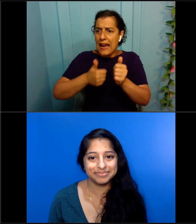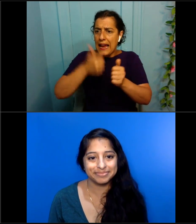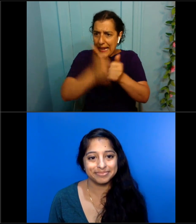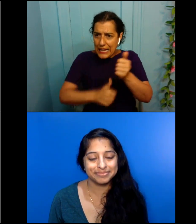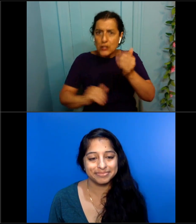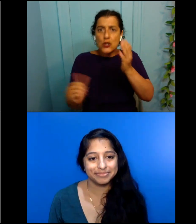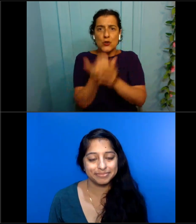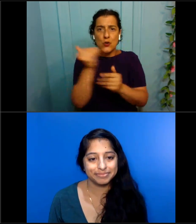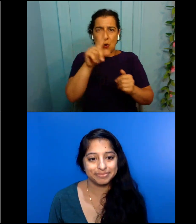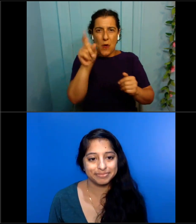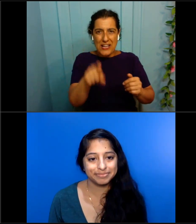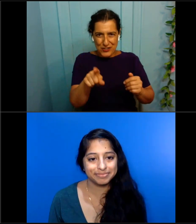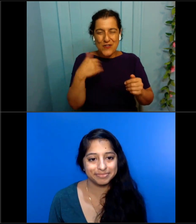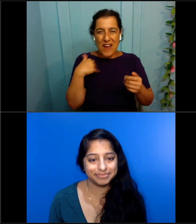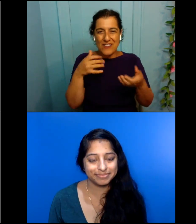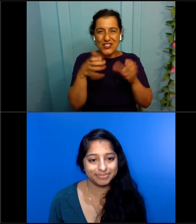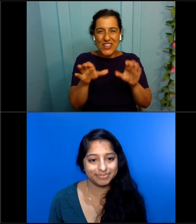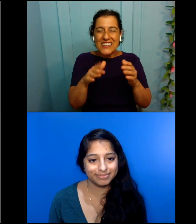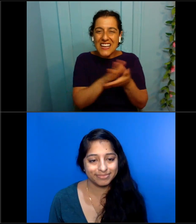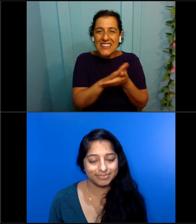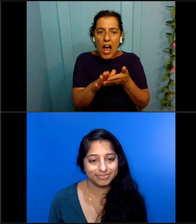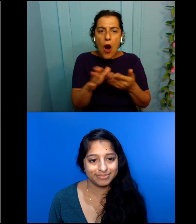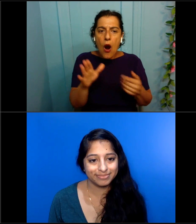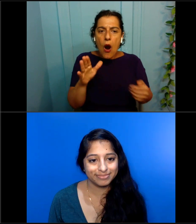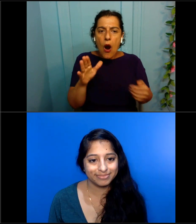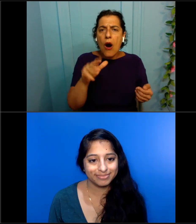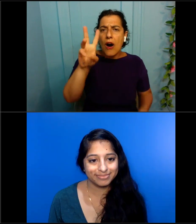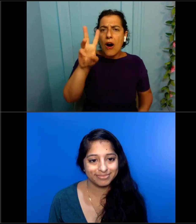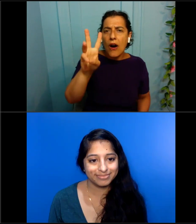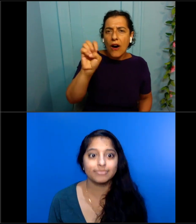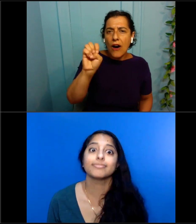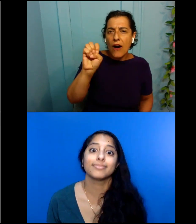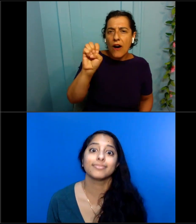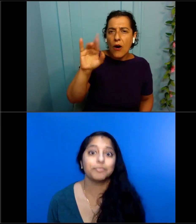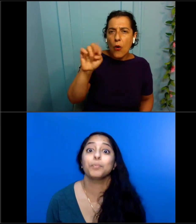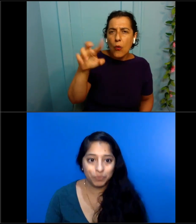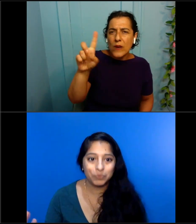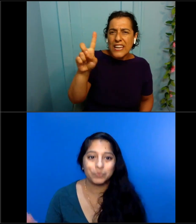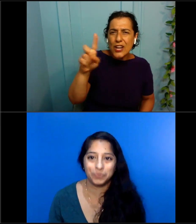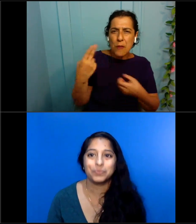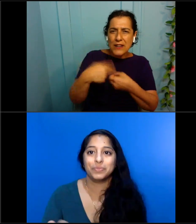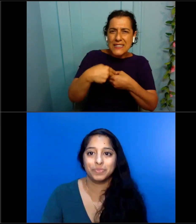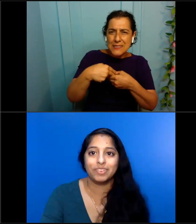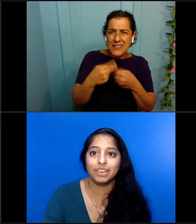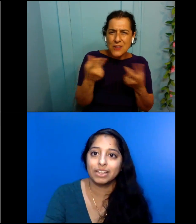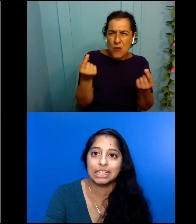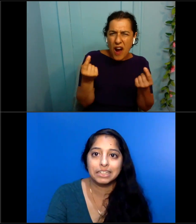The next one I think is a nice short one. It's called "What are weird participants?" The acronym from Savi's.